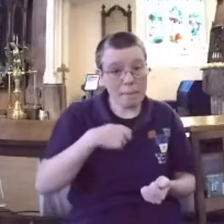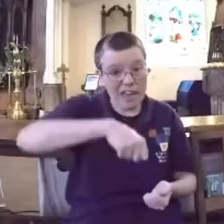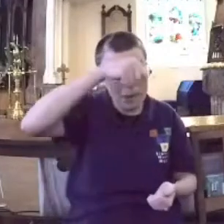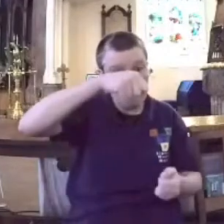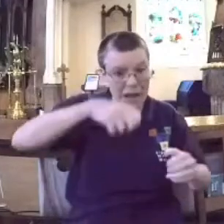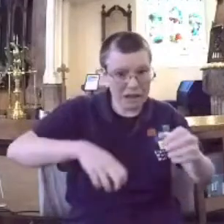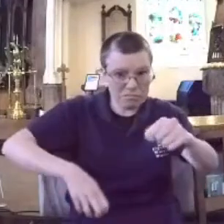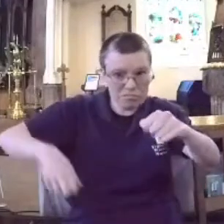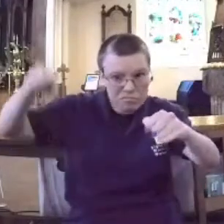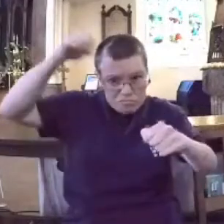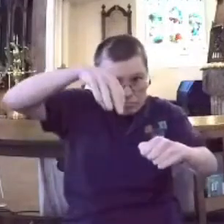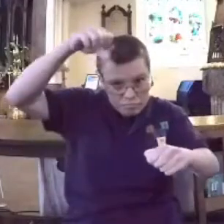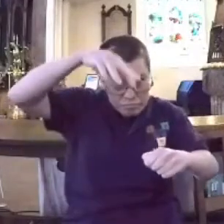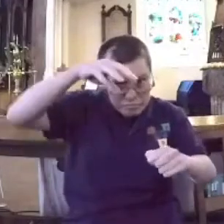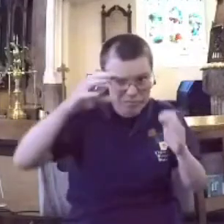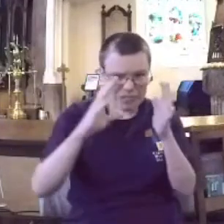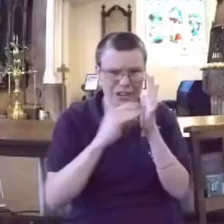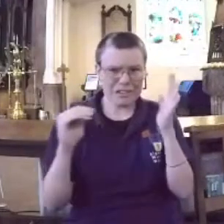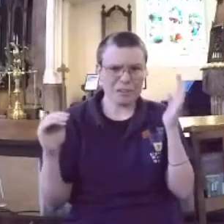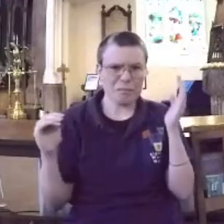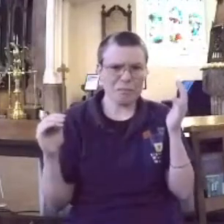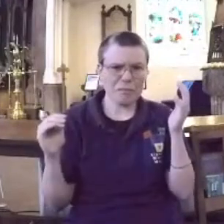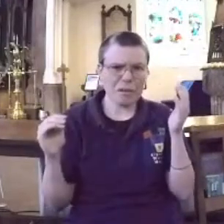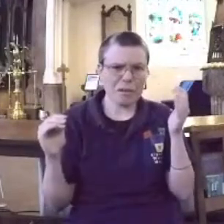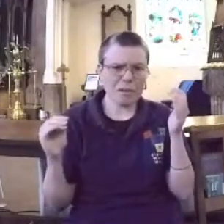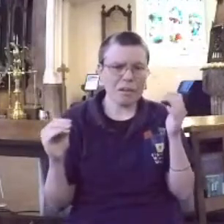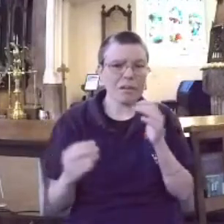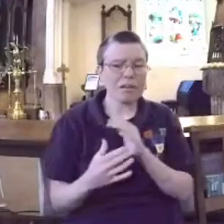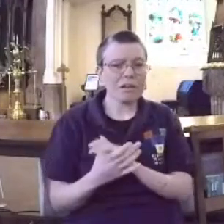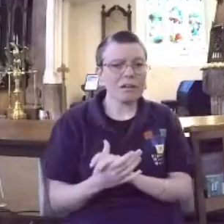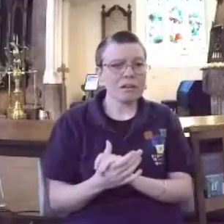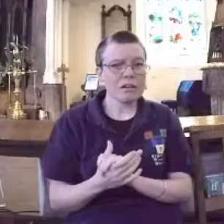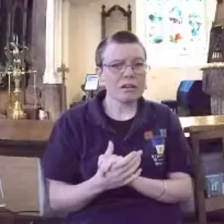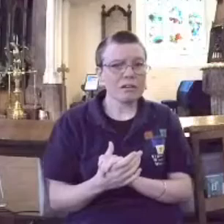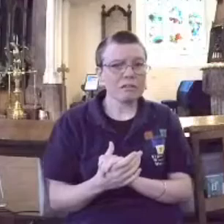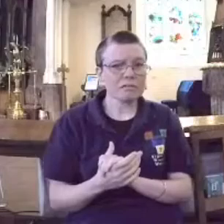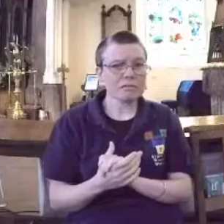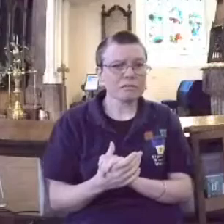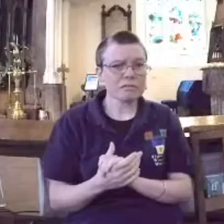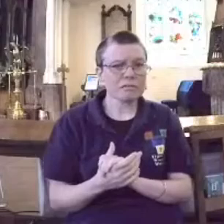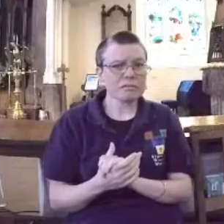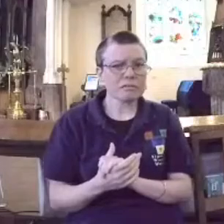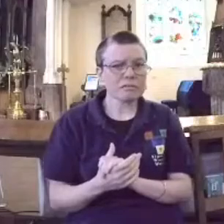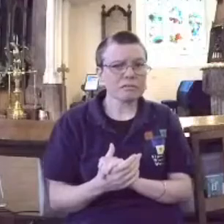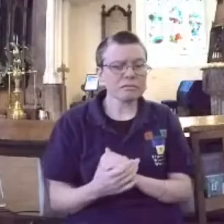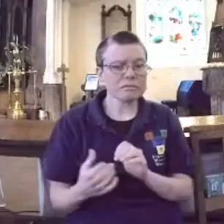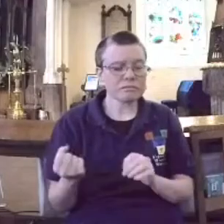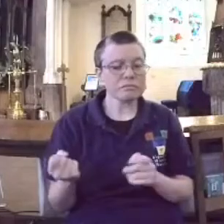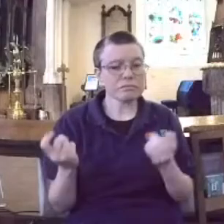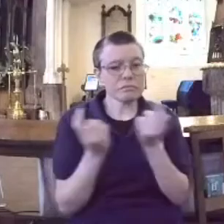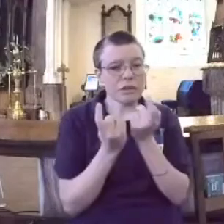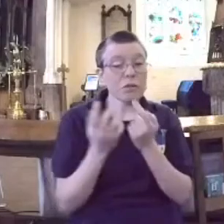So, for example, that I picked up from the church is a little cross. No, not church, the school, when I had to go there for a